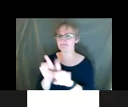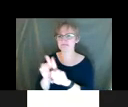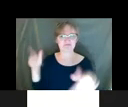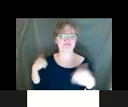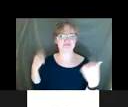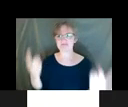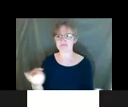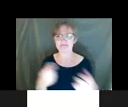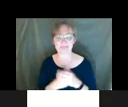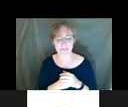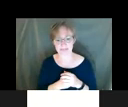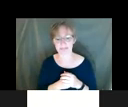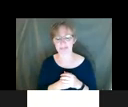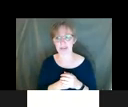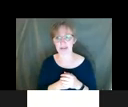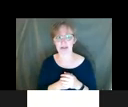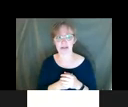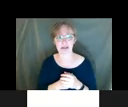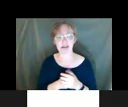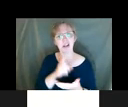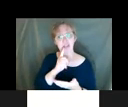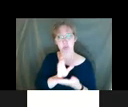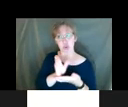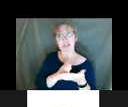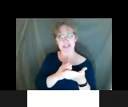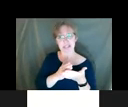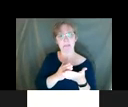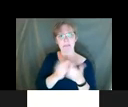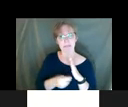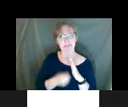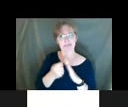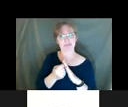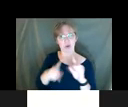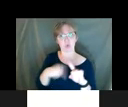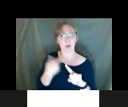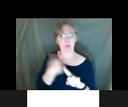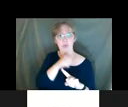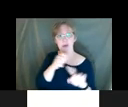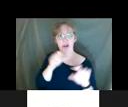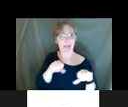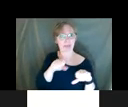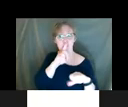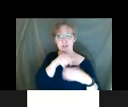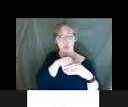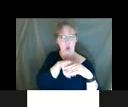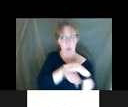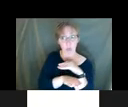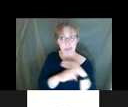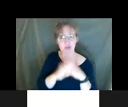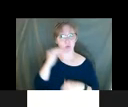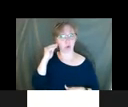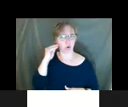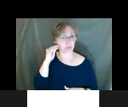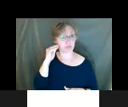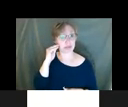along. There were some times where we were unable to actually go into the homes of